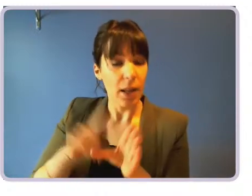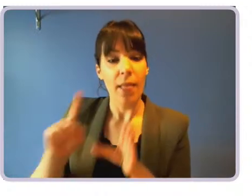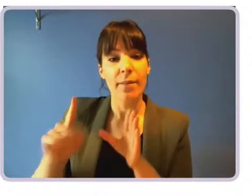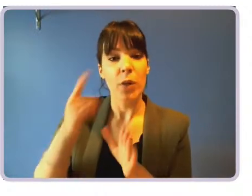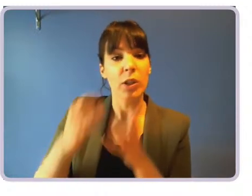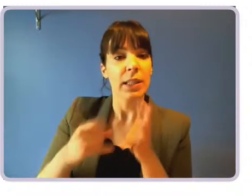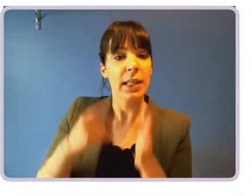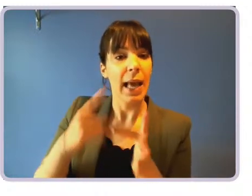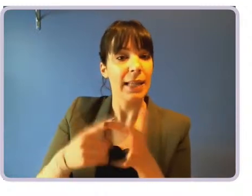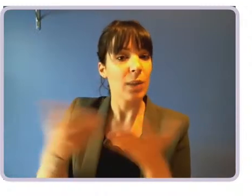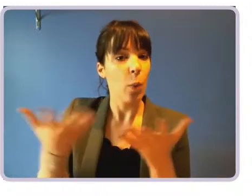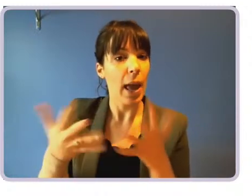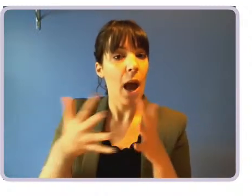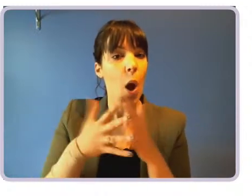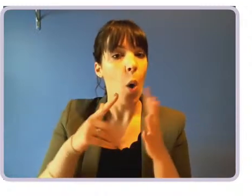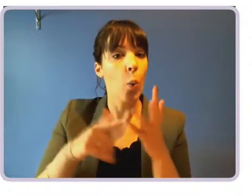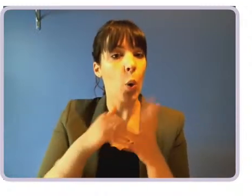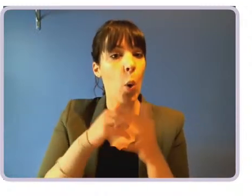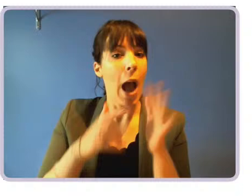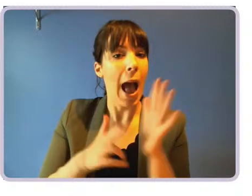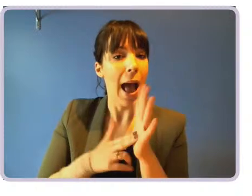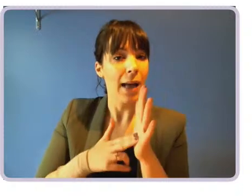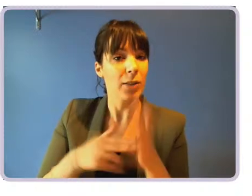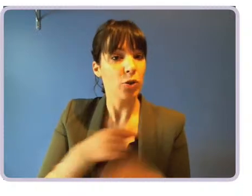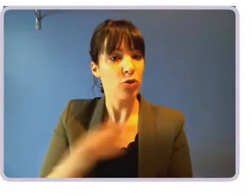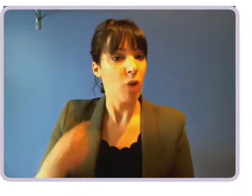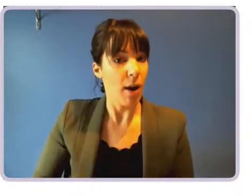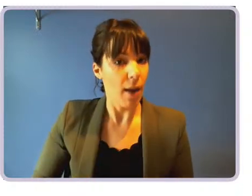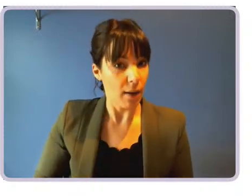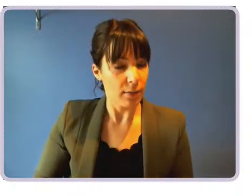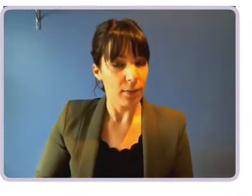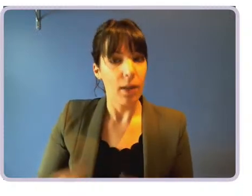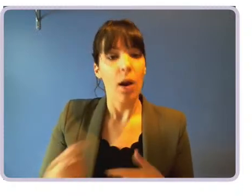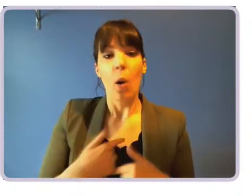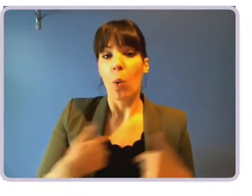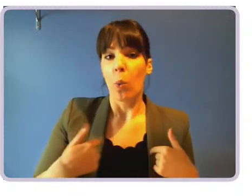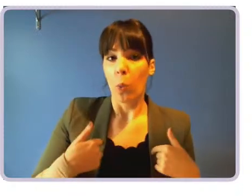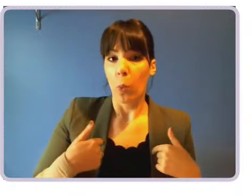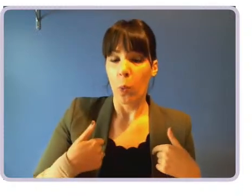in China, and we had our first case in late